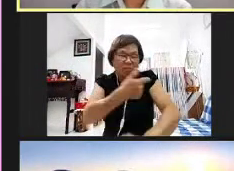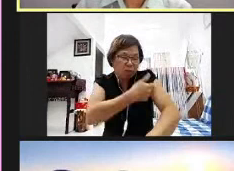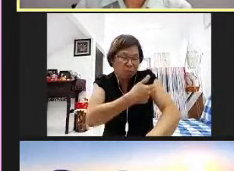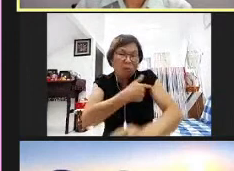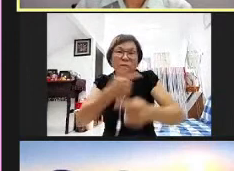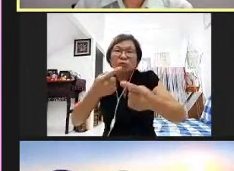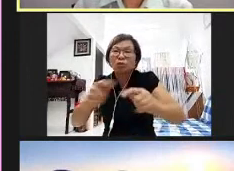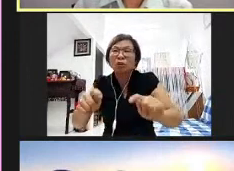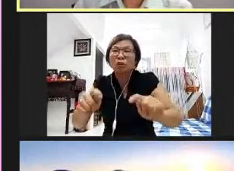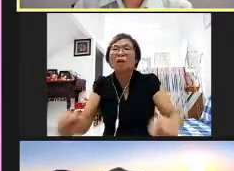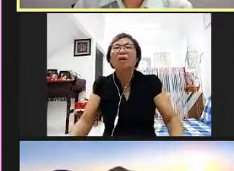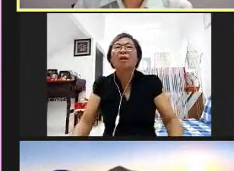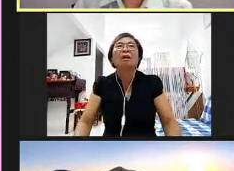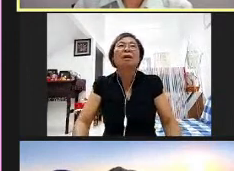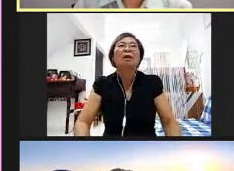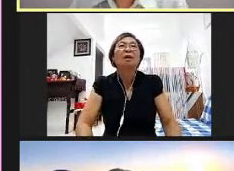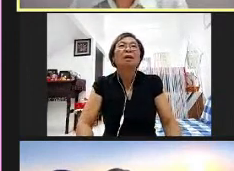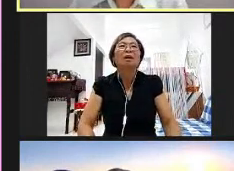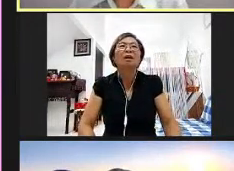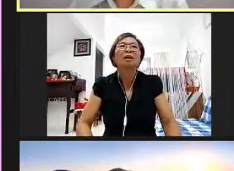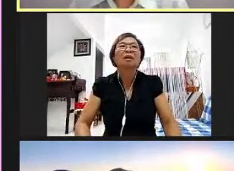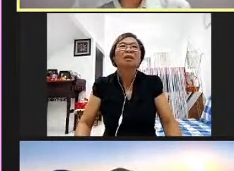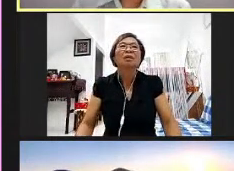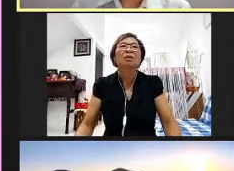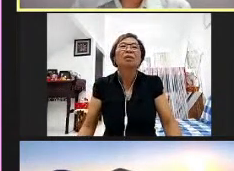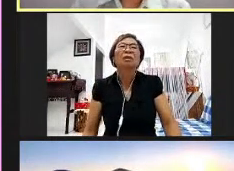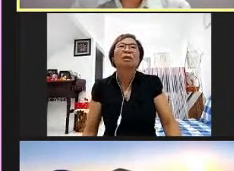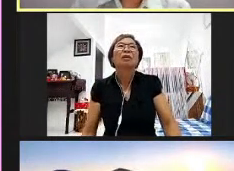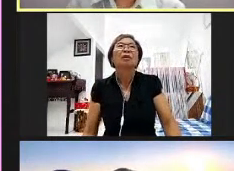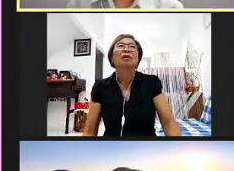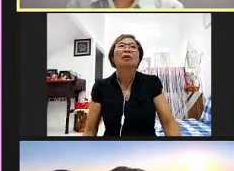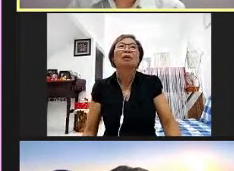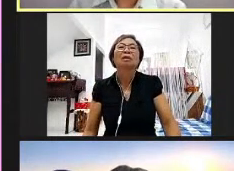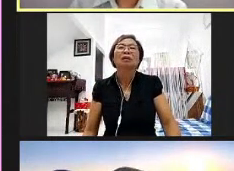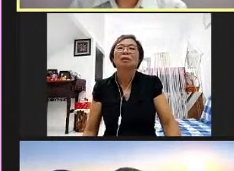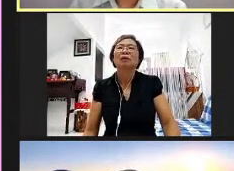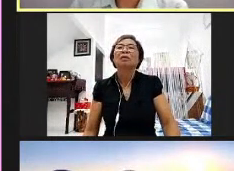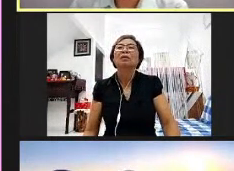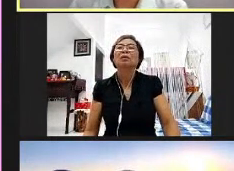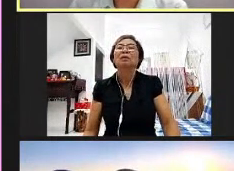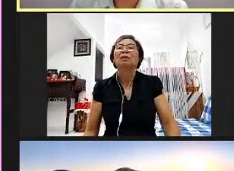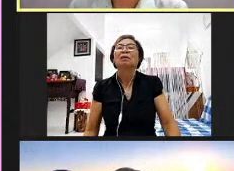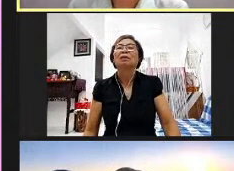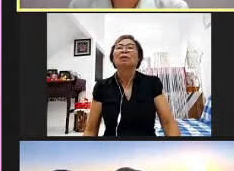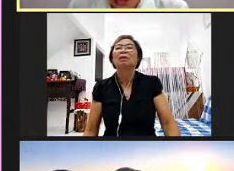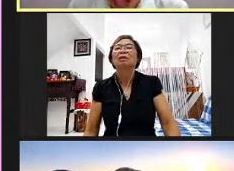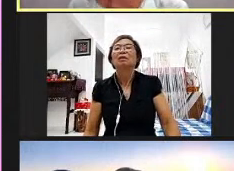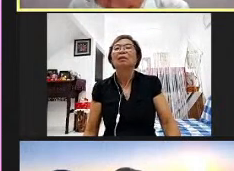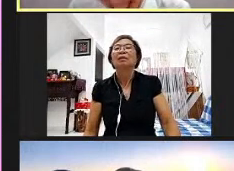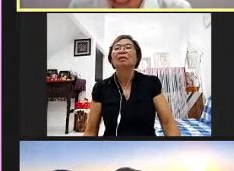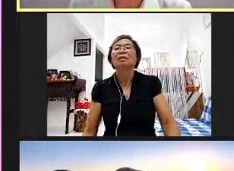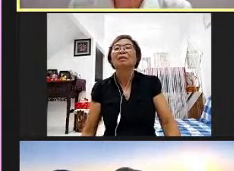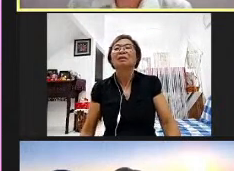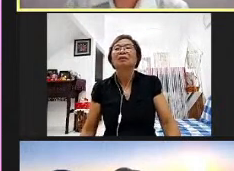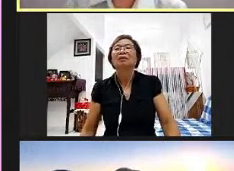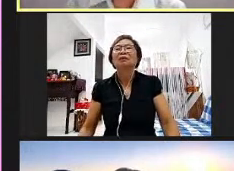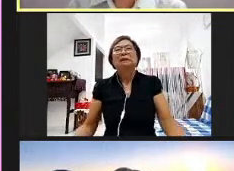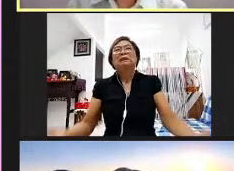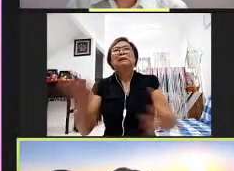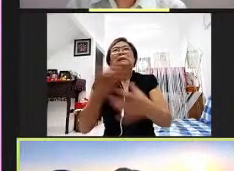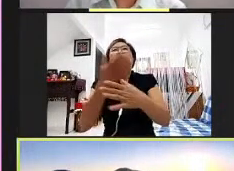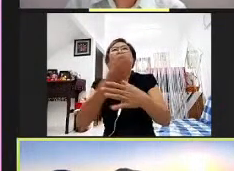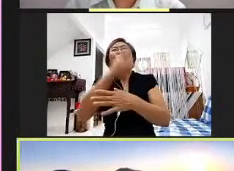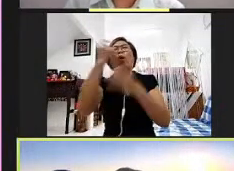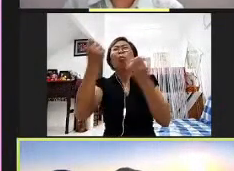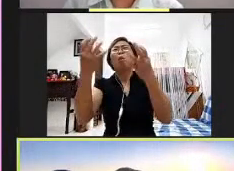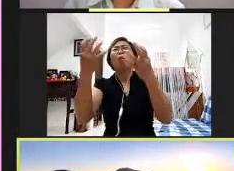Gan, to protect. Dr. Gan, I may need to Yes. interrupt you. Yeah, because I think I have a lot of questions that I need you